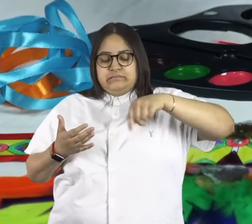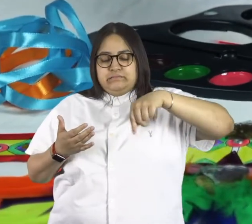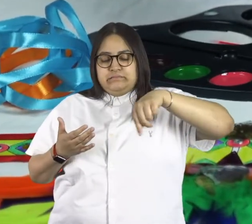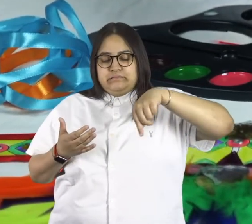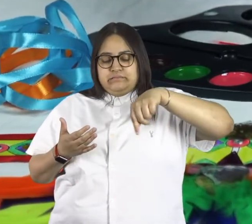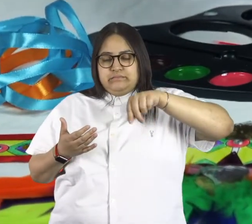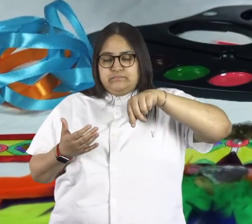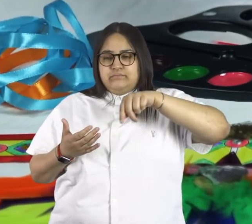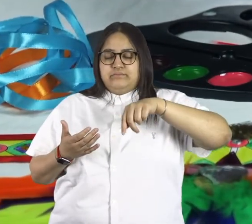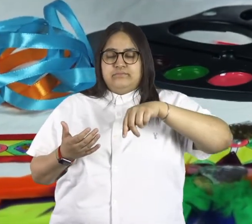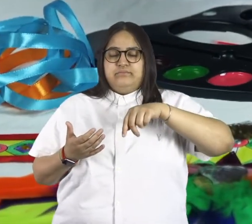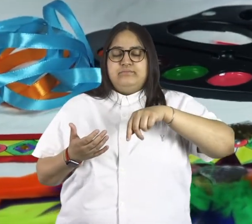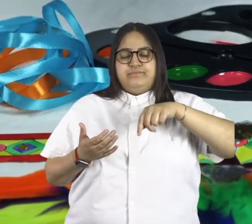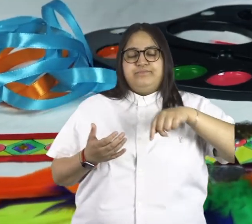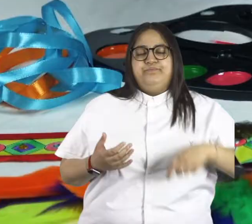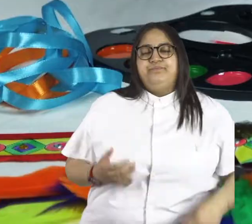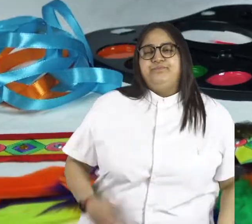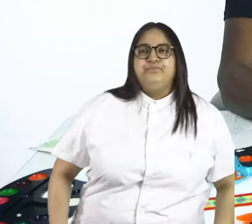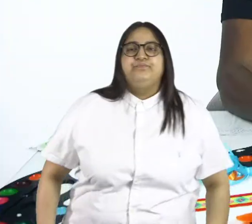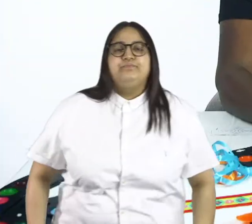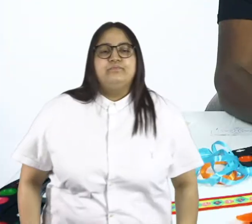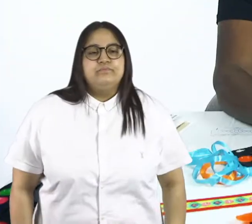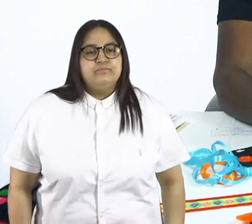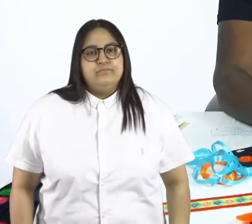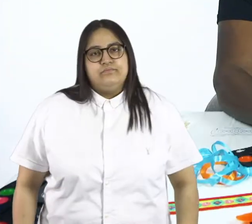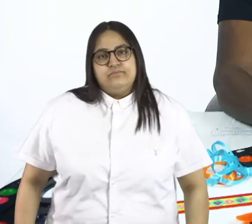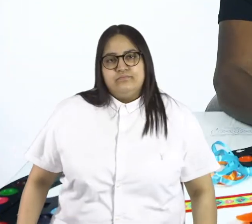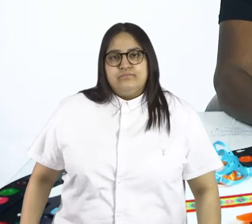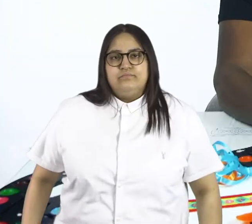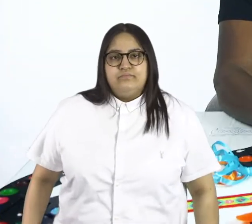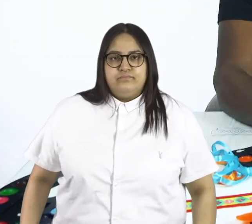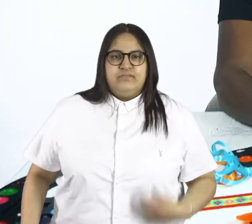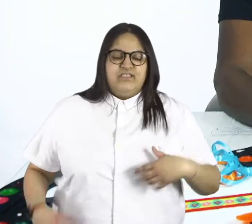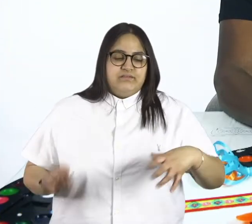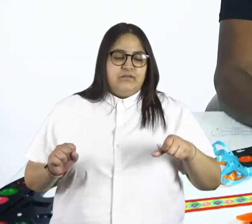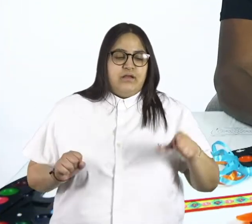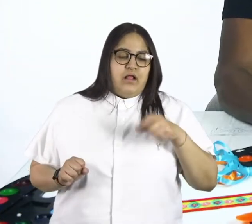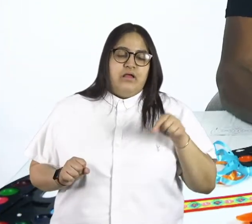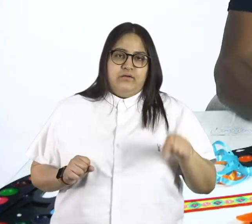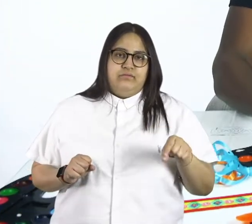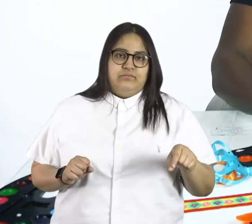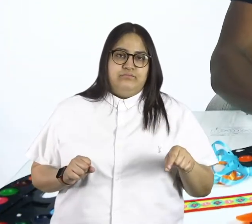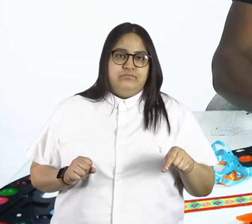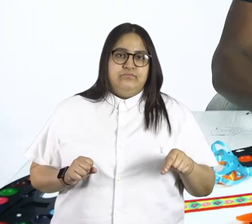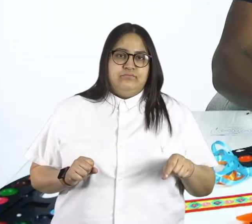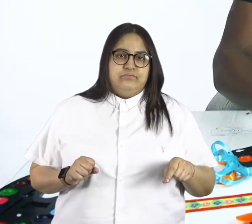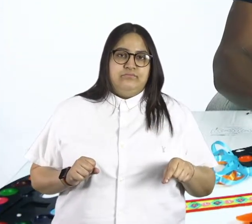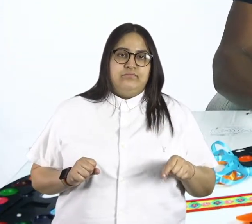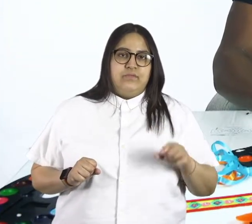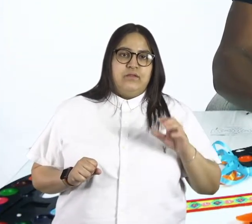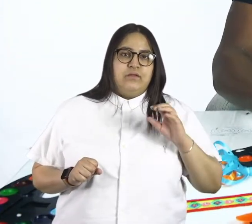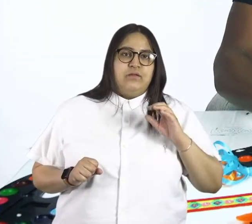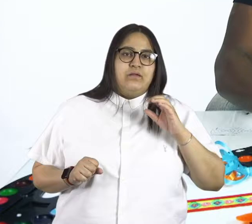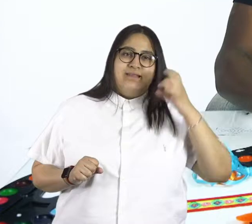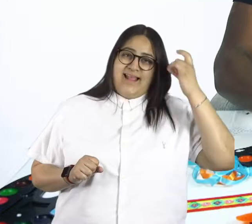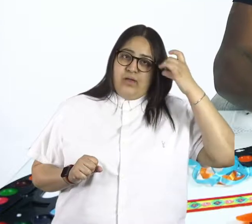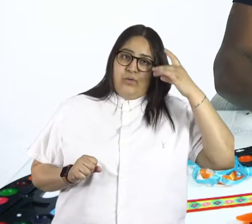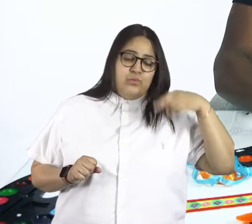it's nice and wet. Because we're starting with this color, I'm just going to go ahead and start applying the yellow